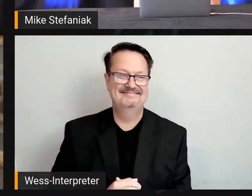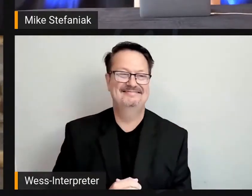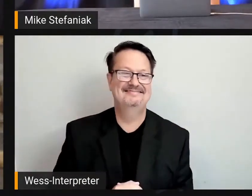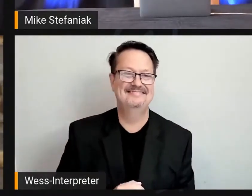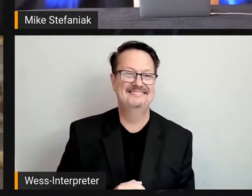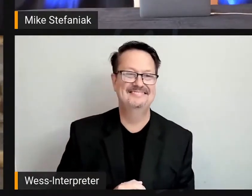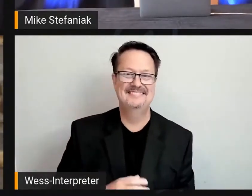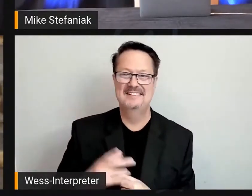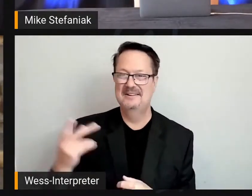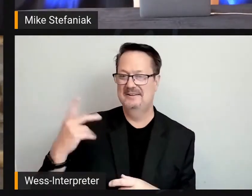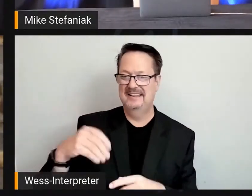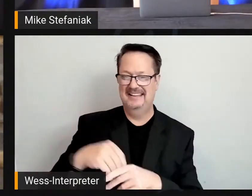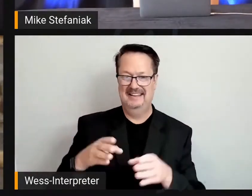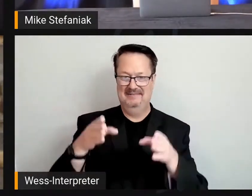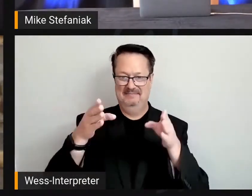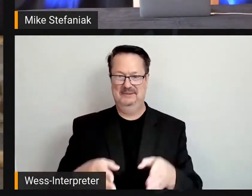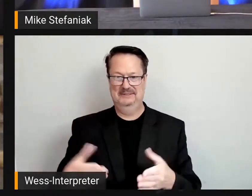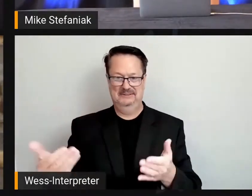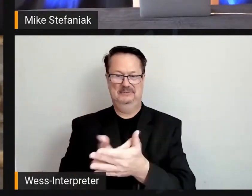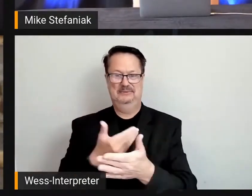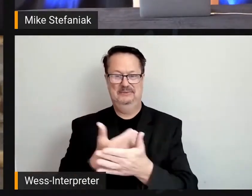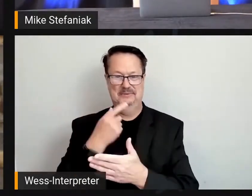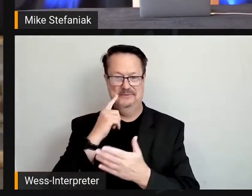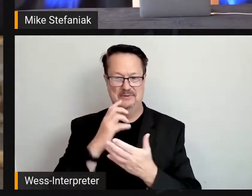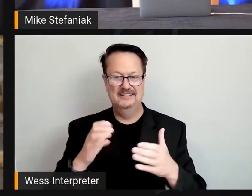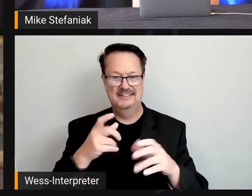being in person is new for Containers from the Couch.